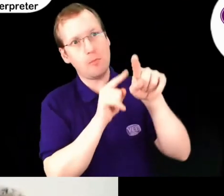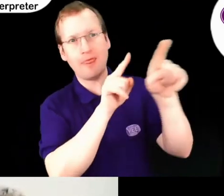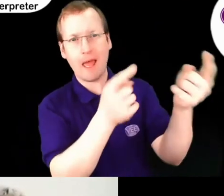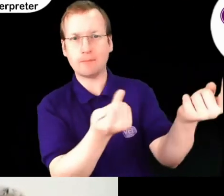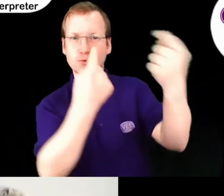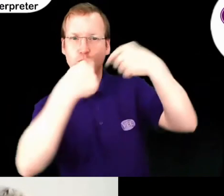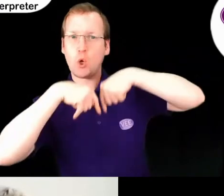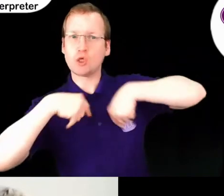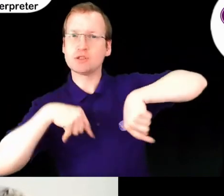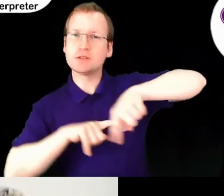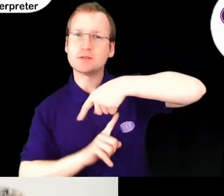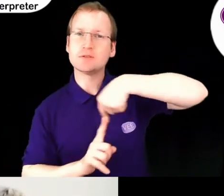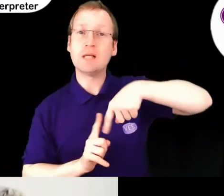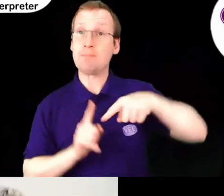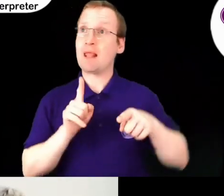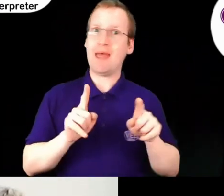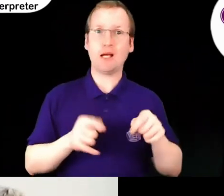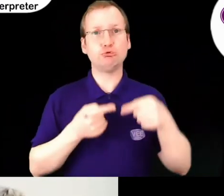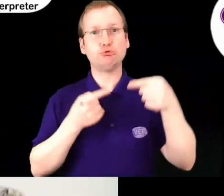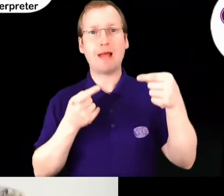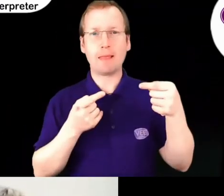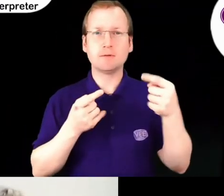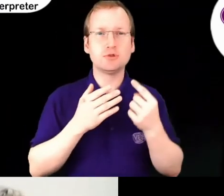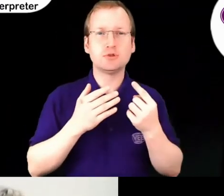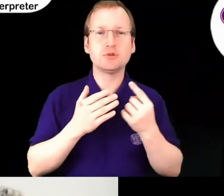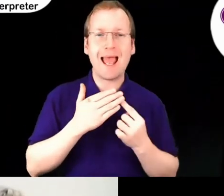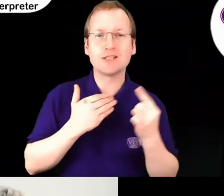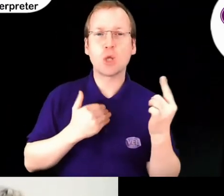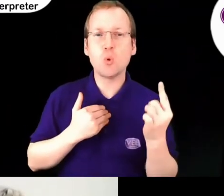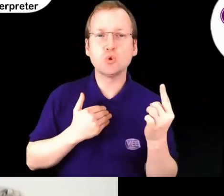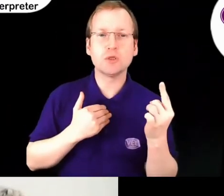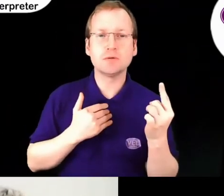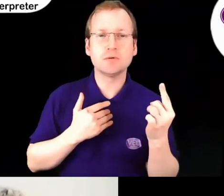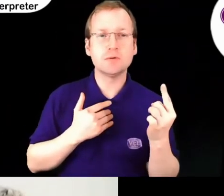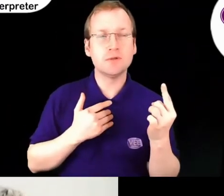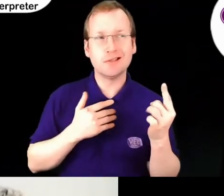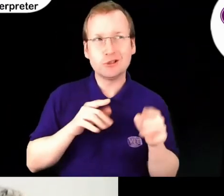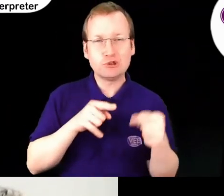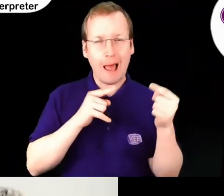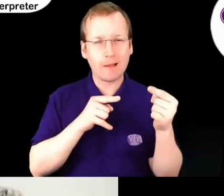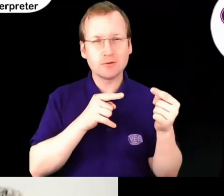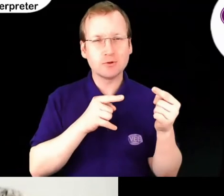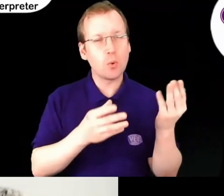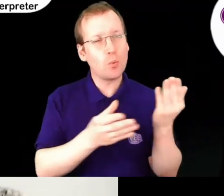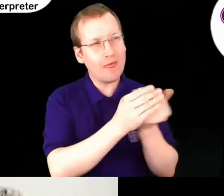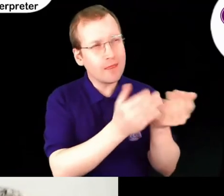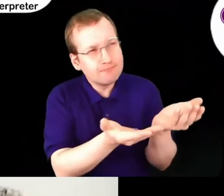Absolutely, and that kind of challenging exclusion with inclusion can be so powerful.